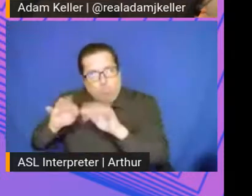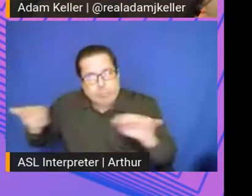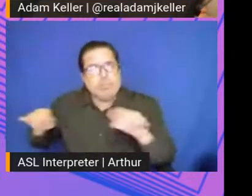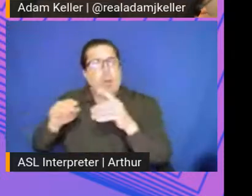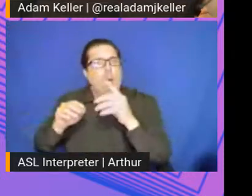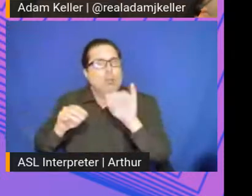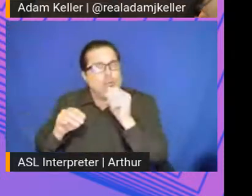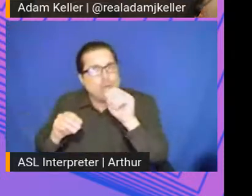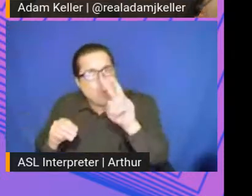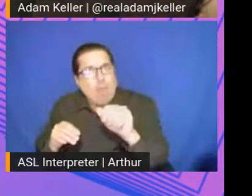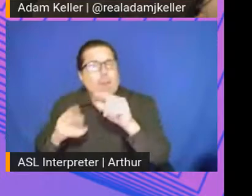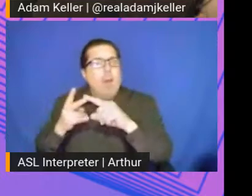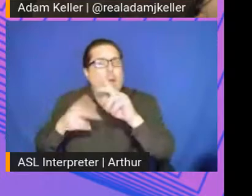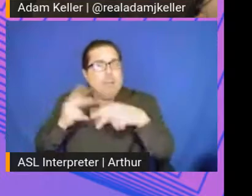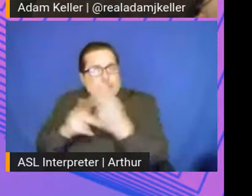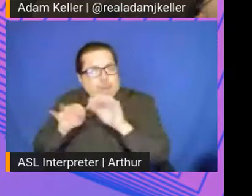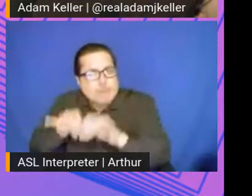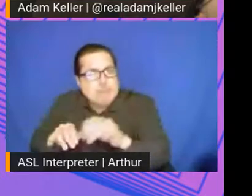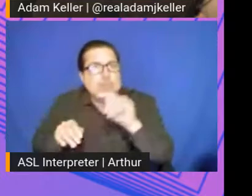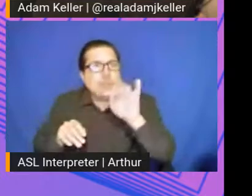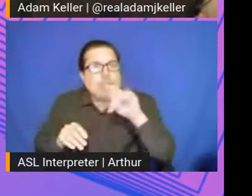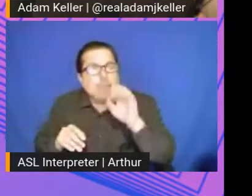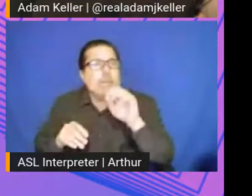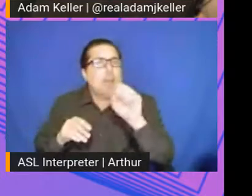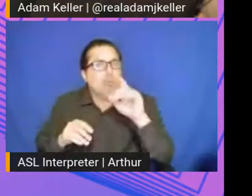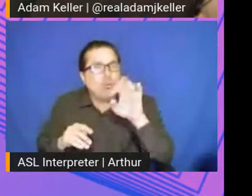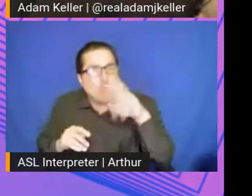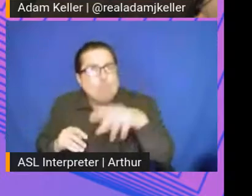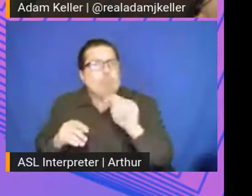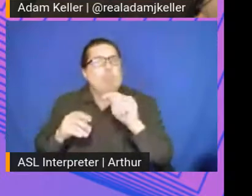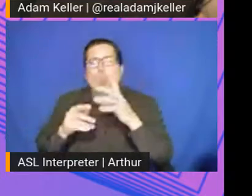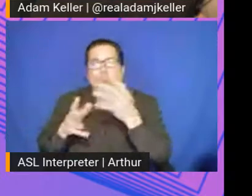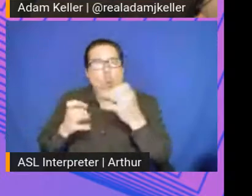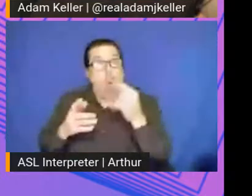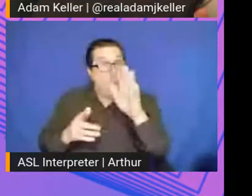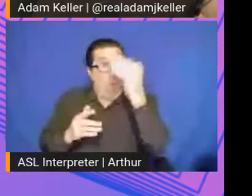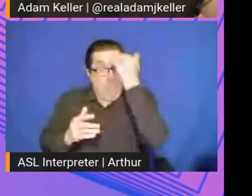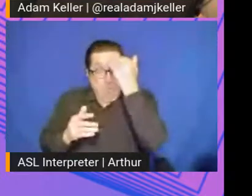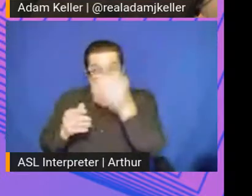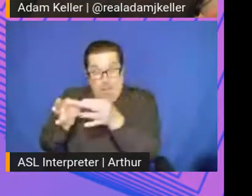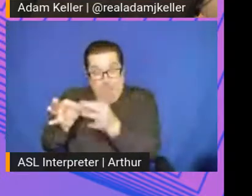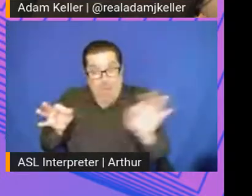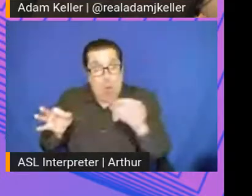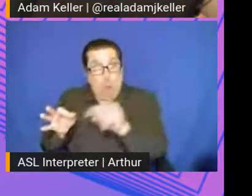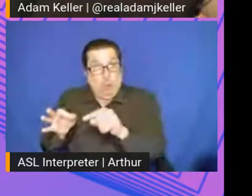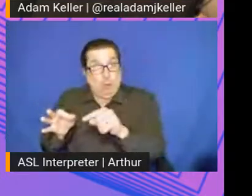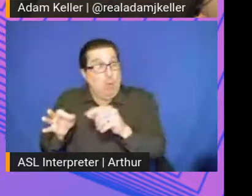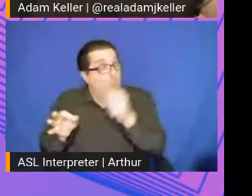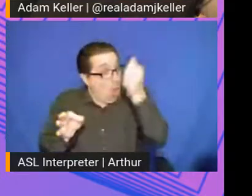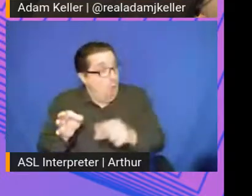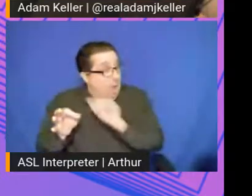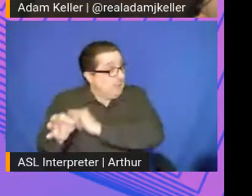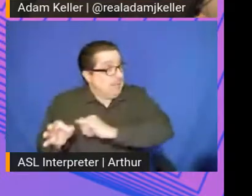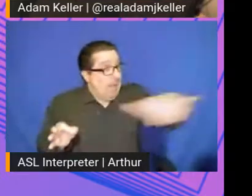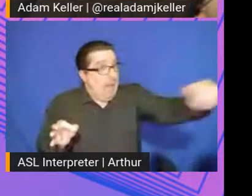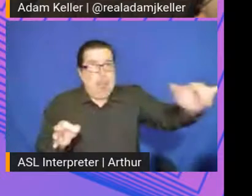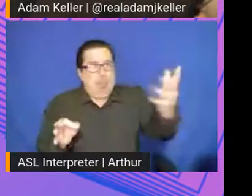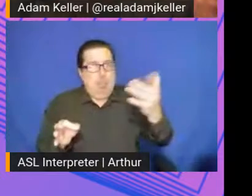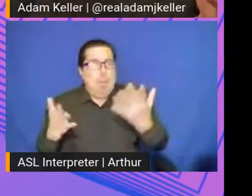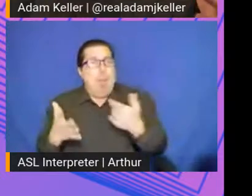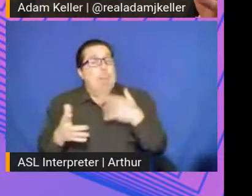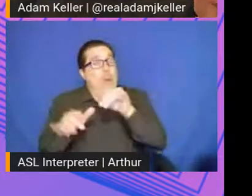TypeScript. So you probably want to stick with a familiar language, not saying everyone's like this, but probably you want to stick with